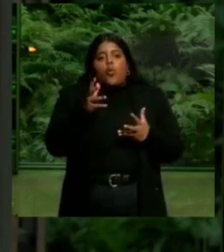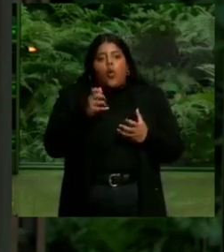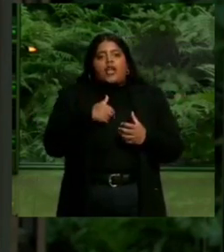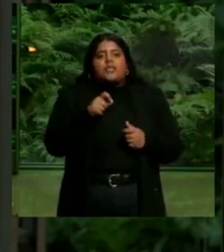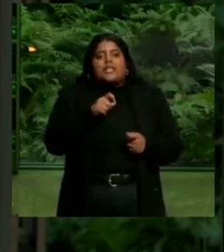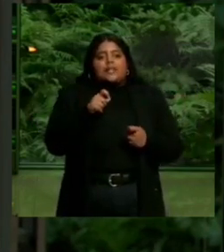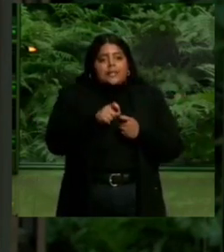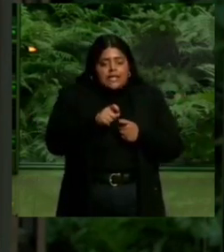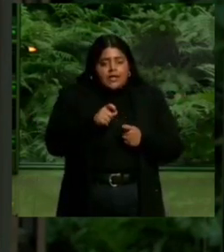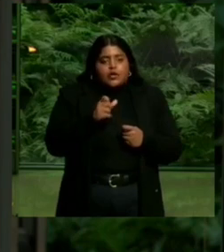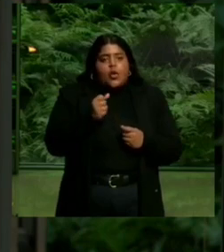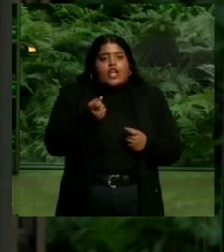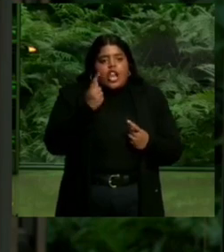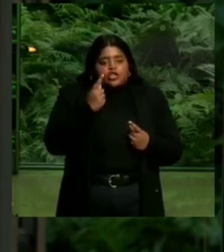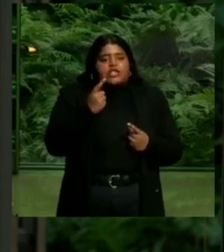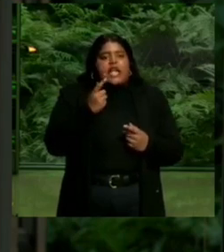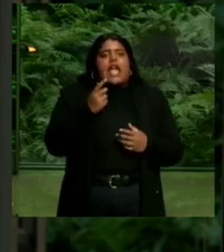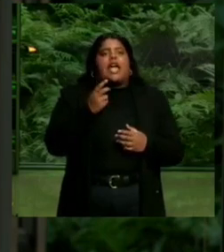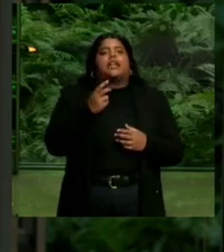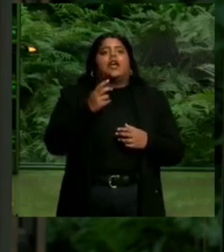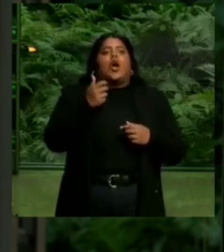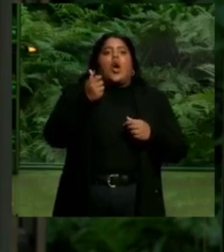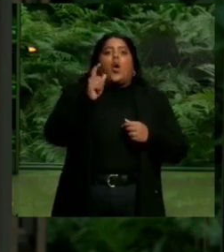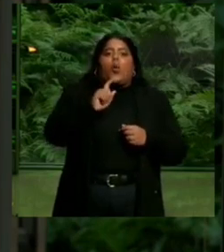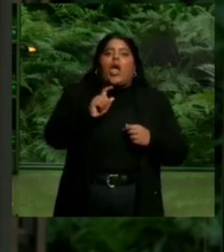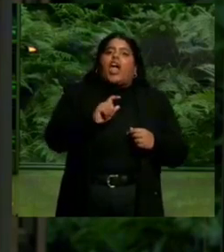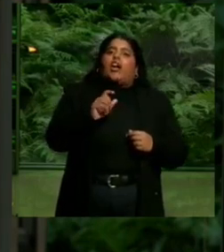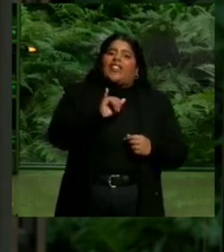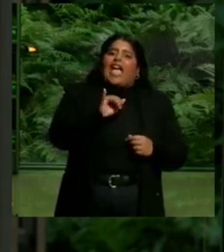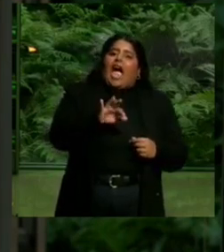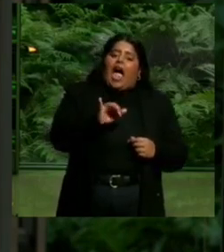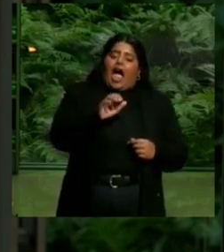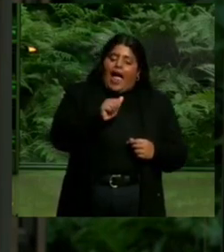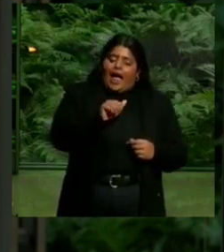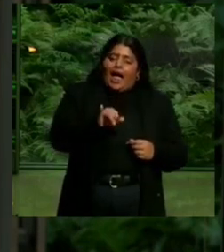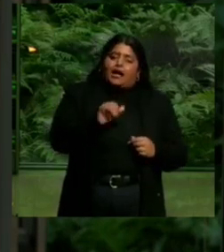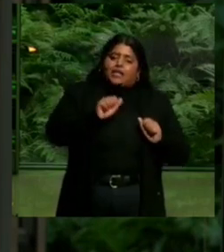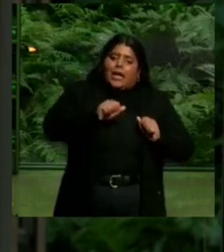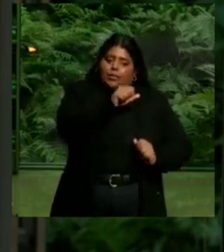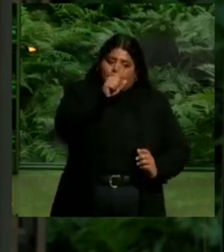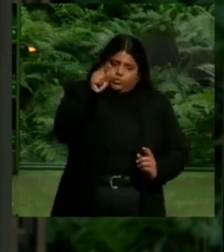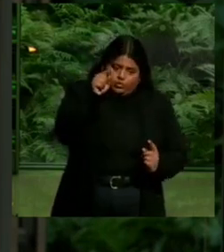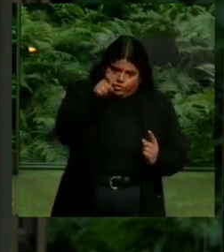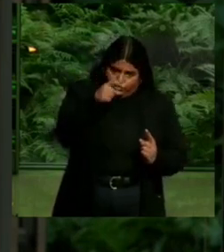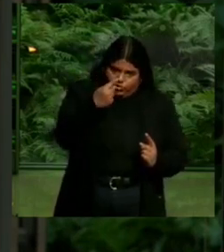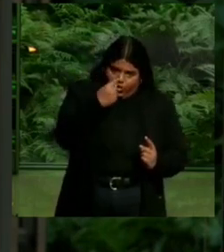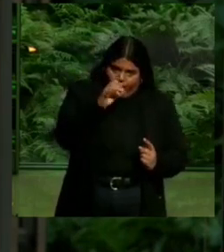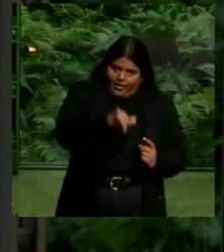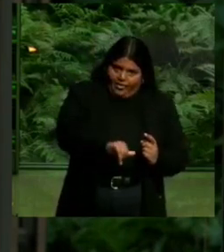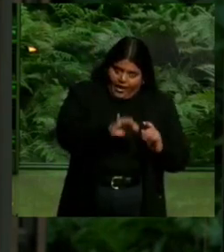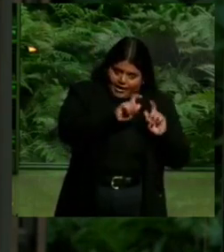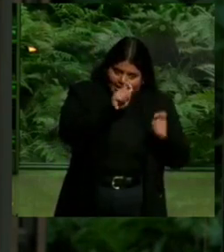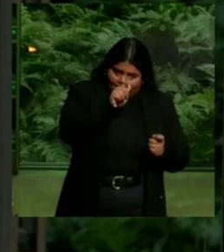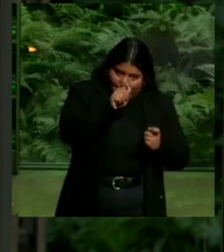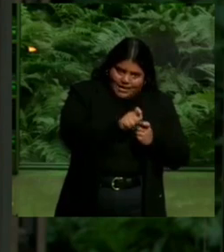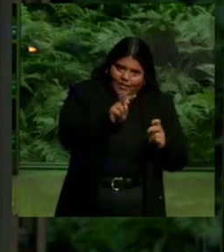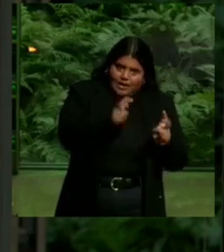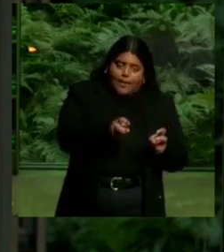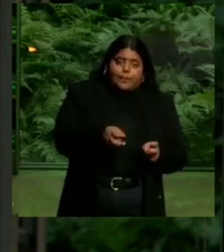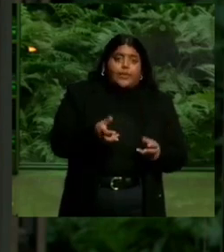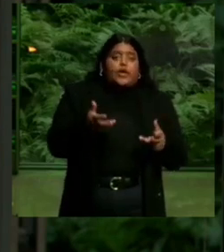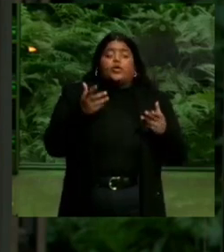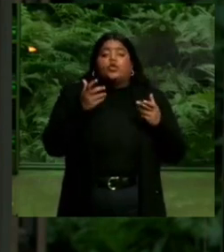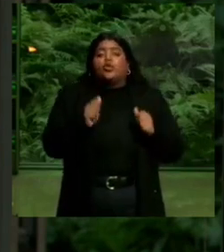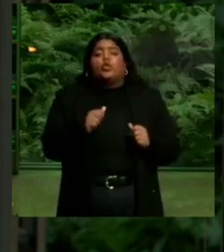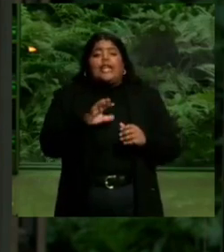knowledge. So for example, you could give it a role such as a teacher, historian, marketer, copywriter, right? So pick a role